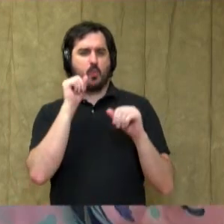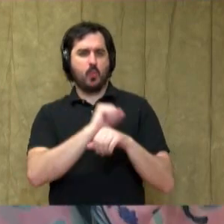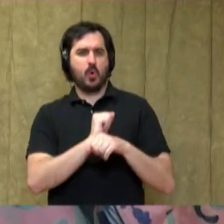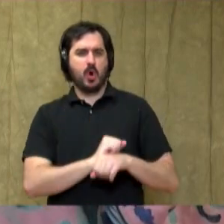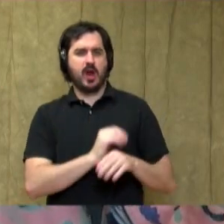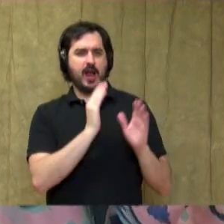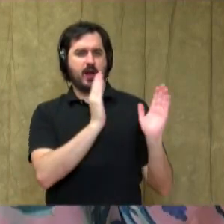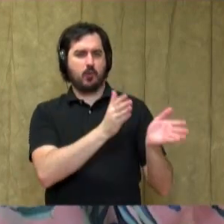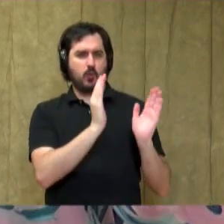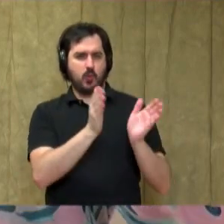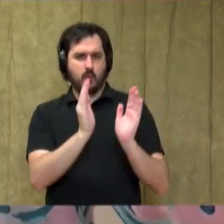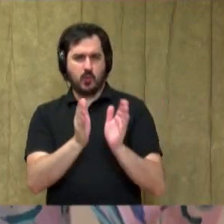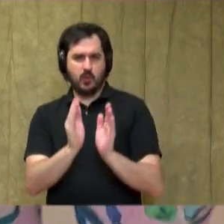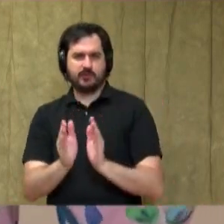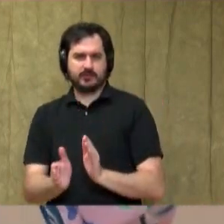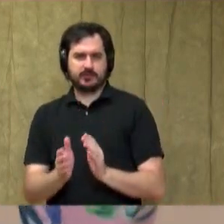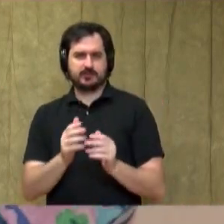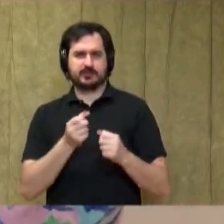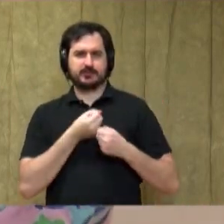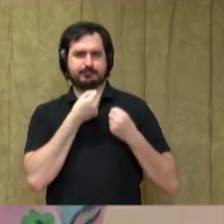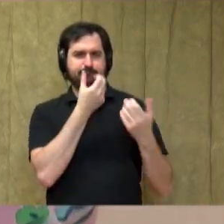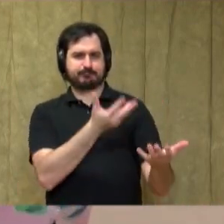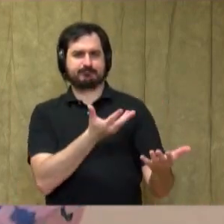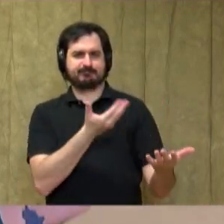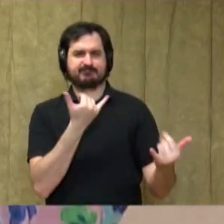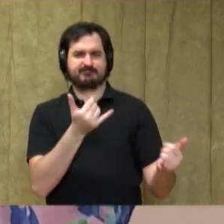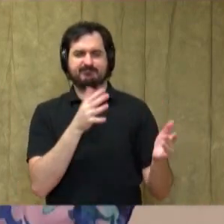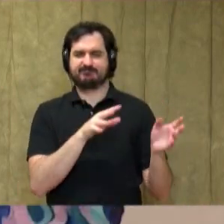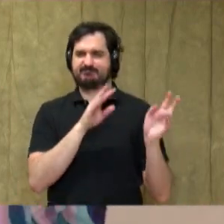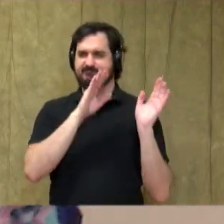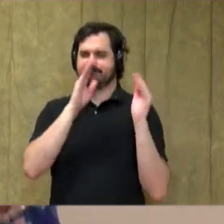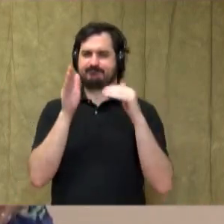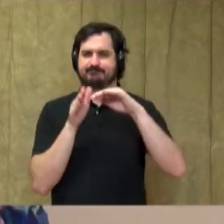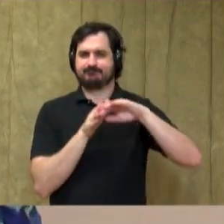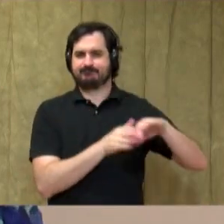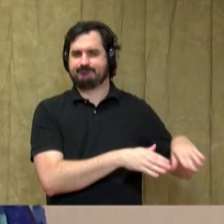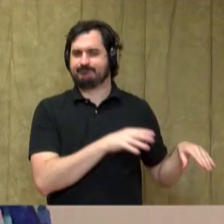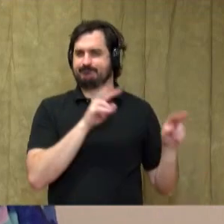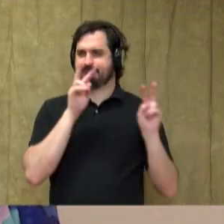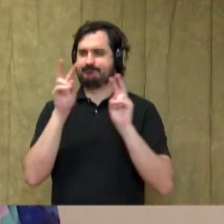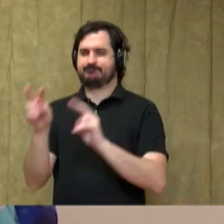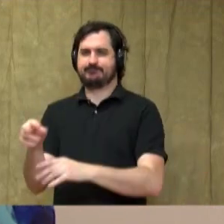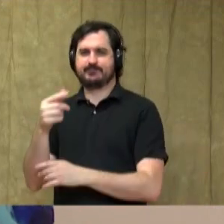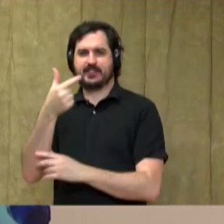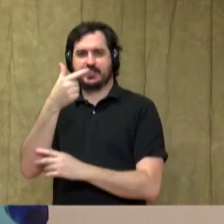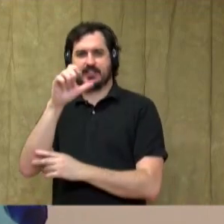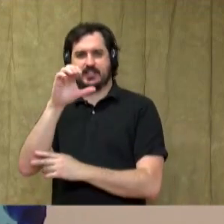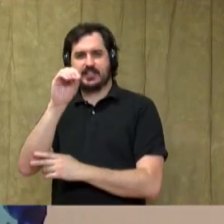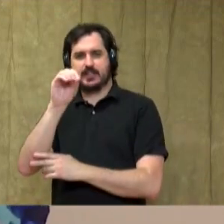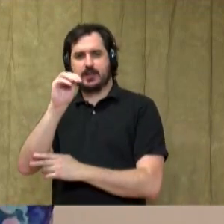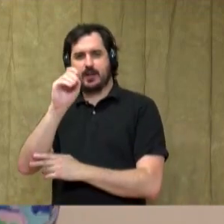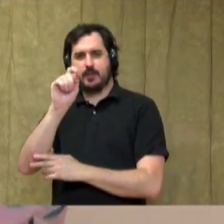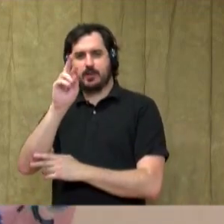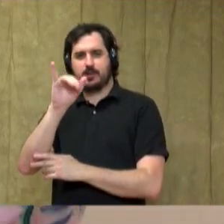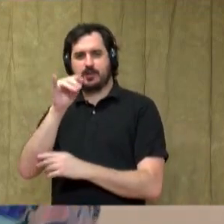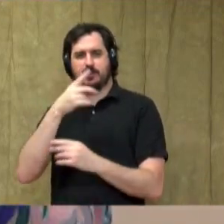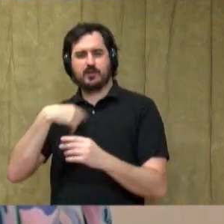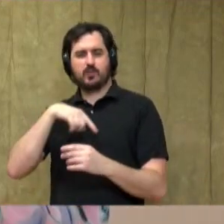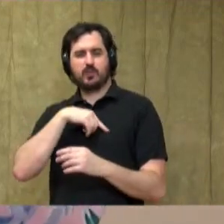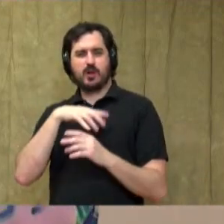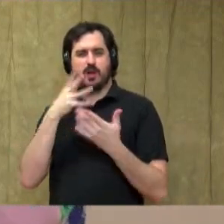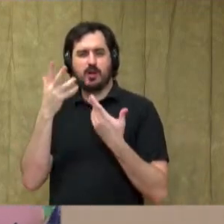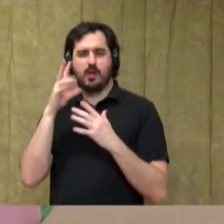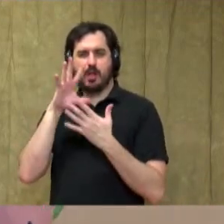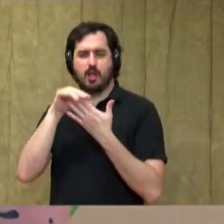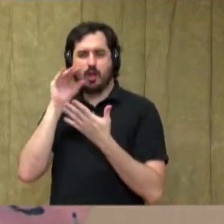with geometry, we kind of take what we learned about terms and corresponding terms in algebra, and we move